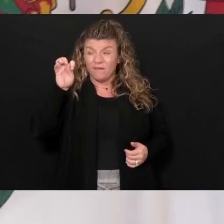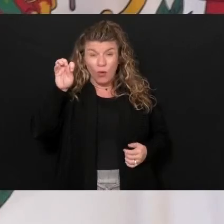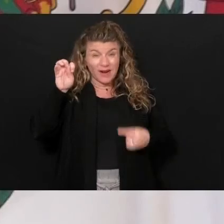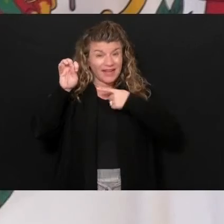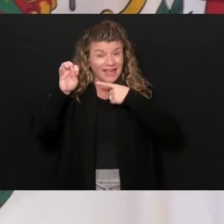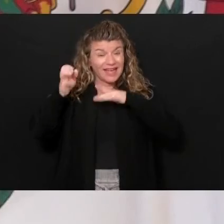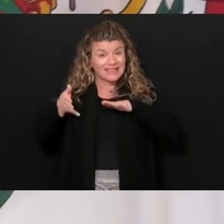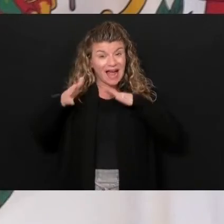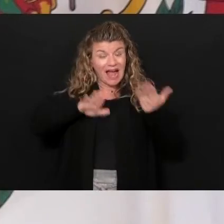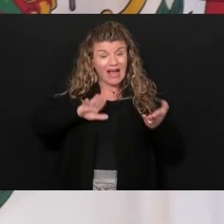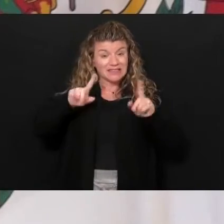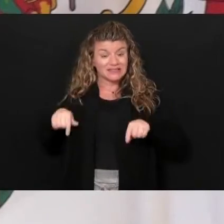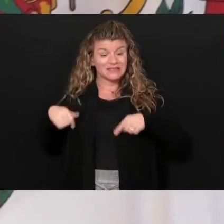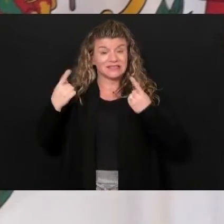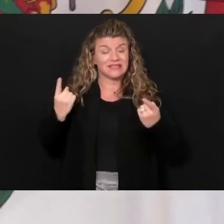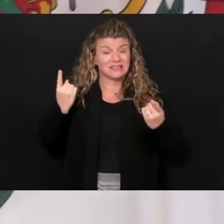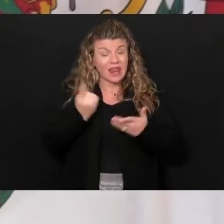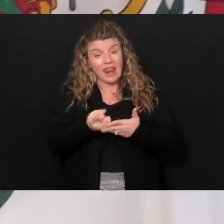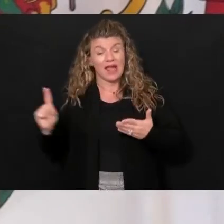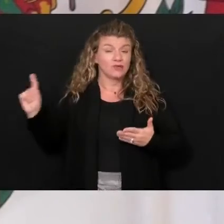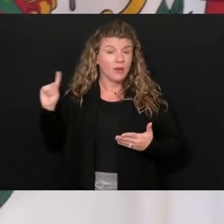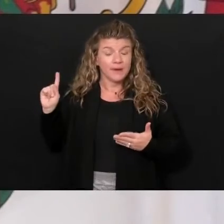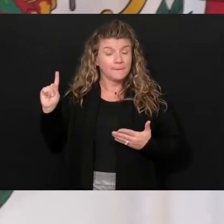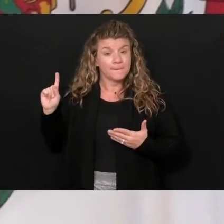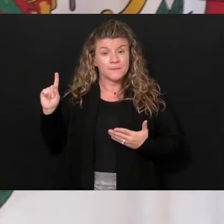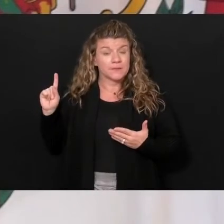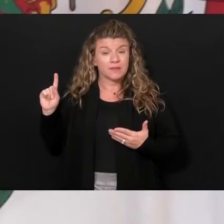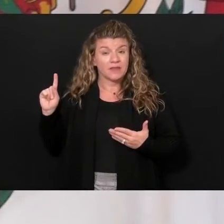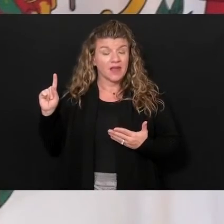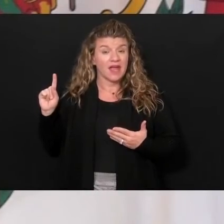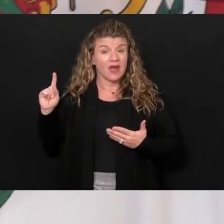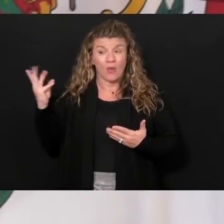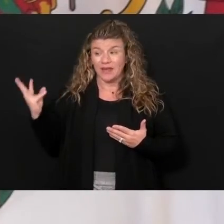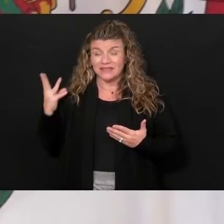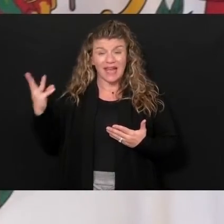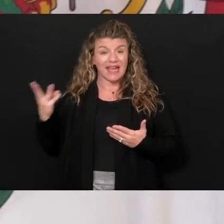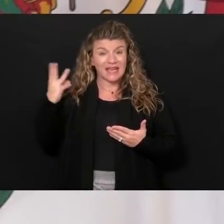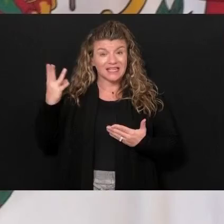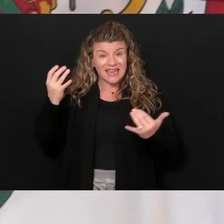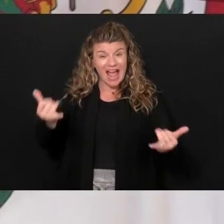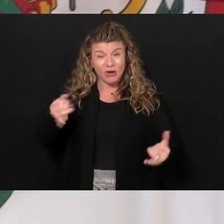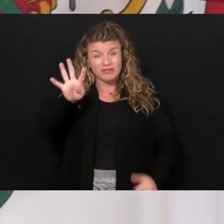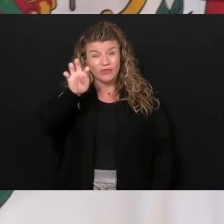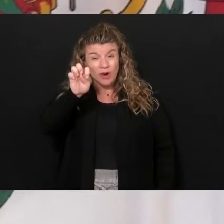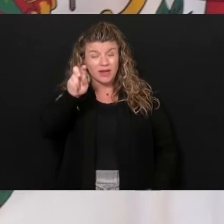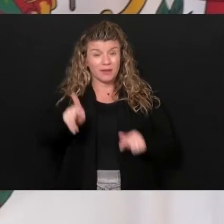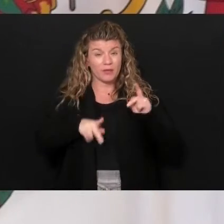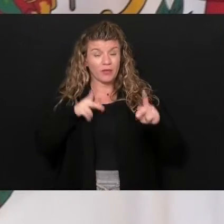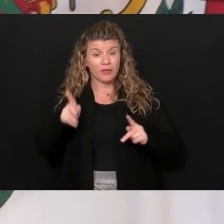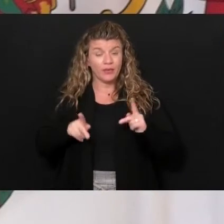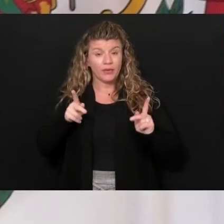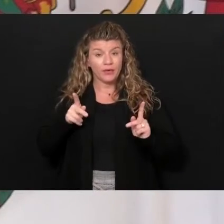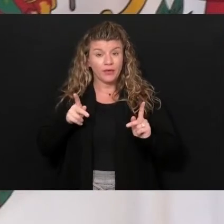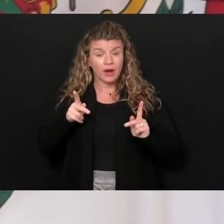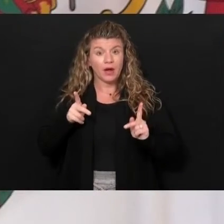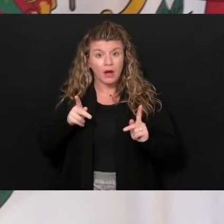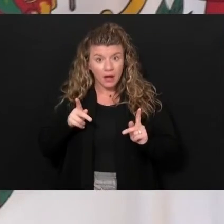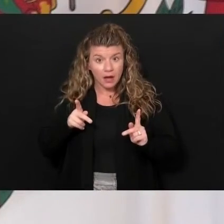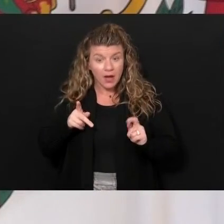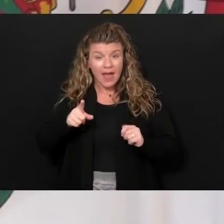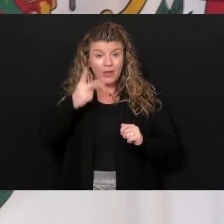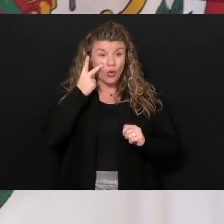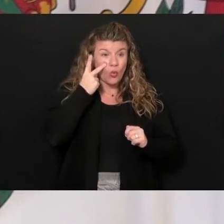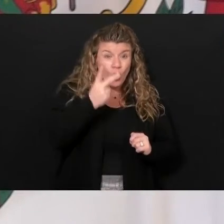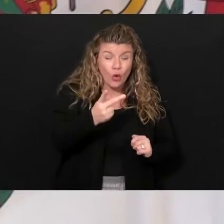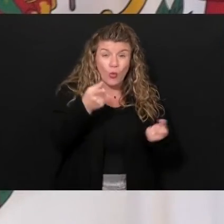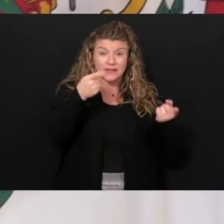since last, and the days are all running together, since last Wednesday, you know, and you look at what's going